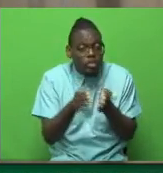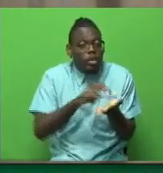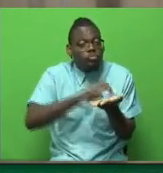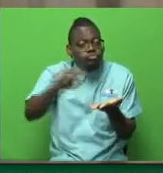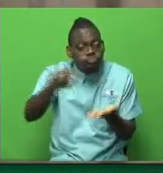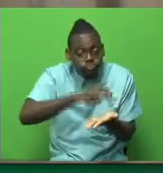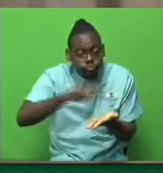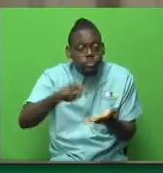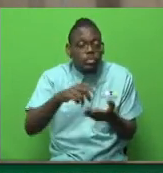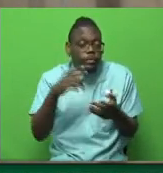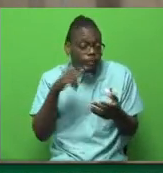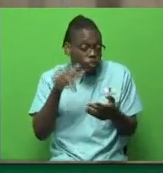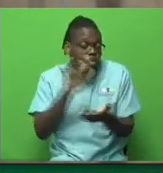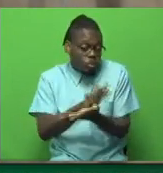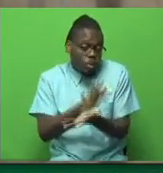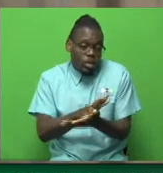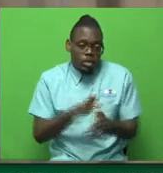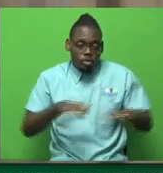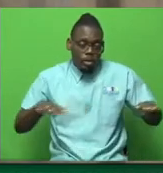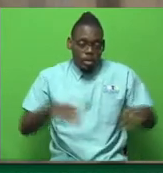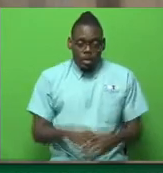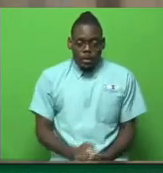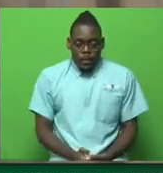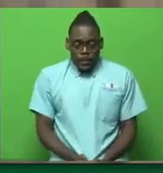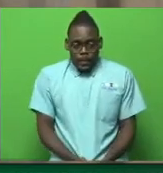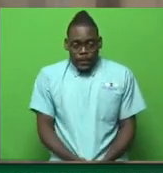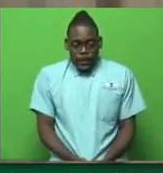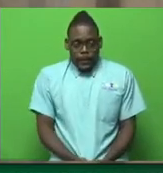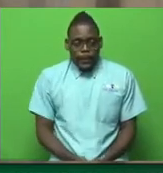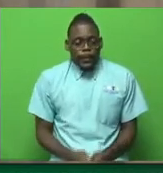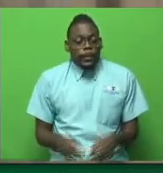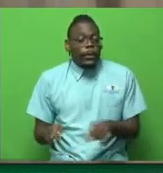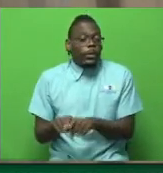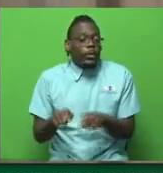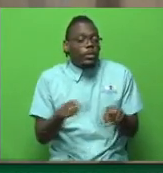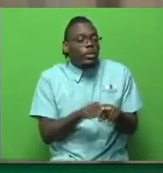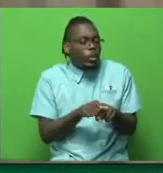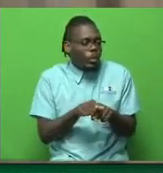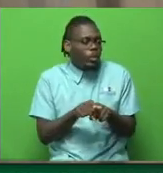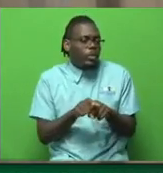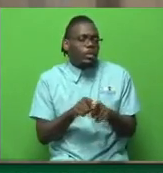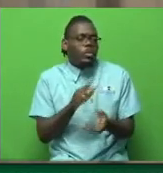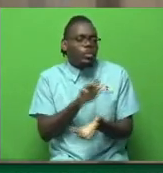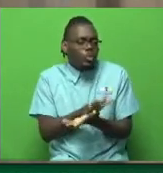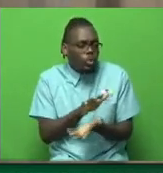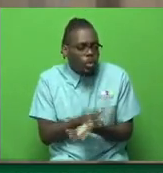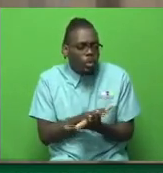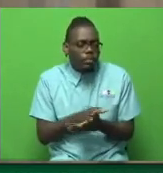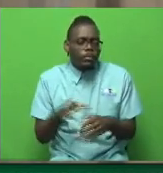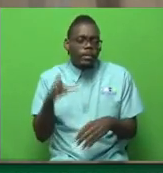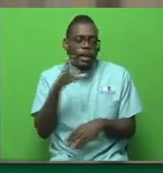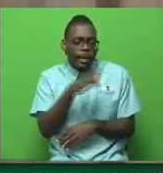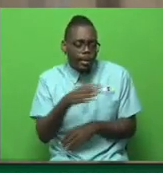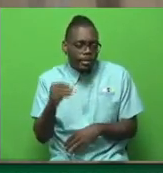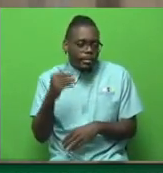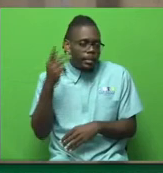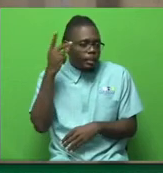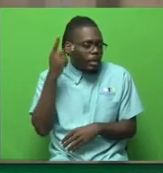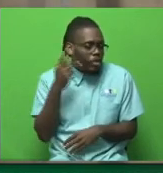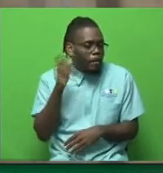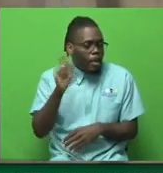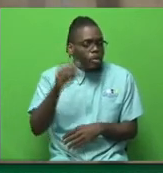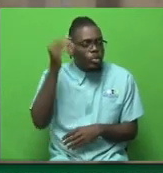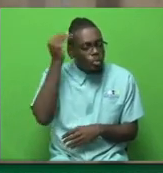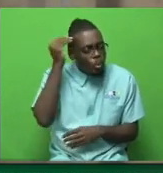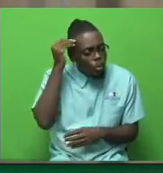have been have been done in conjunction with the schools and the parents so that there is active consultation and